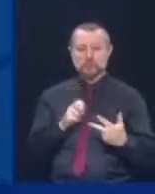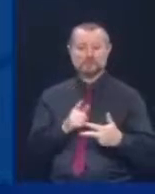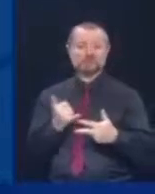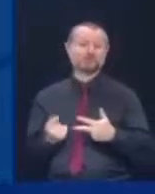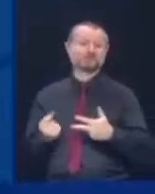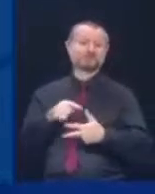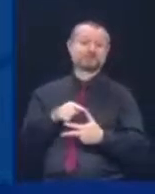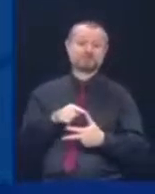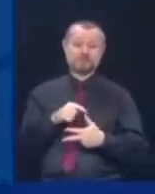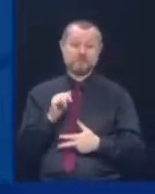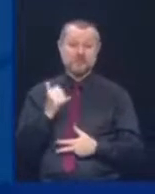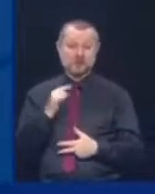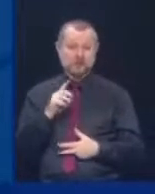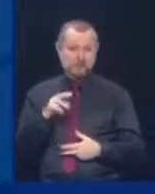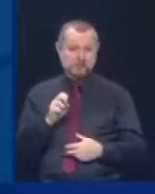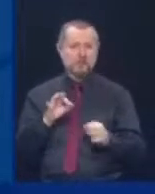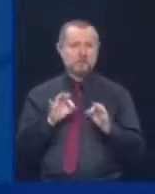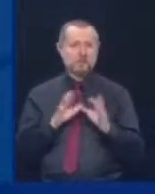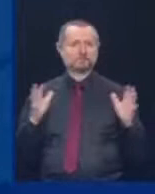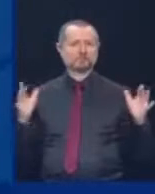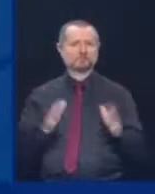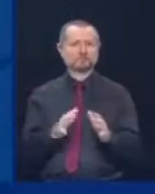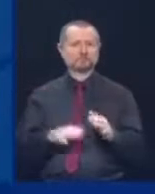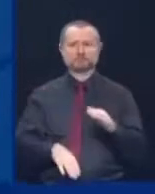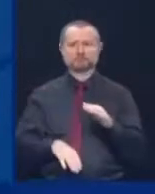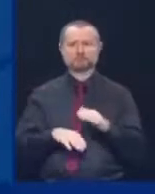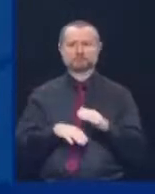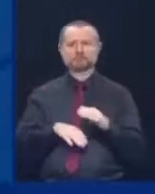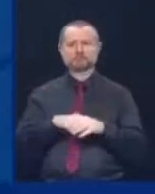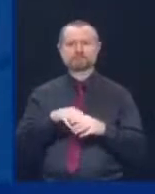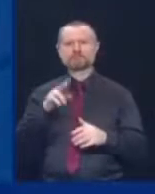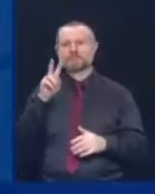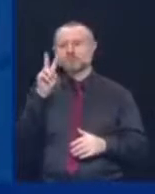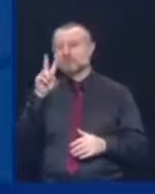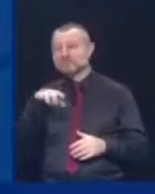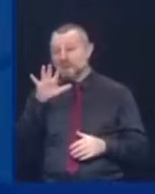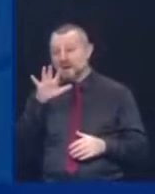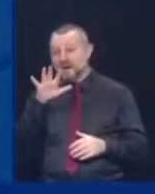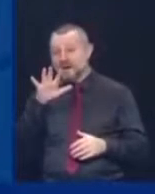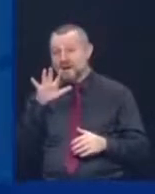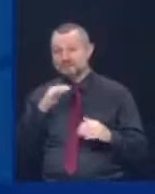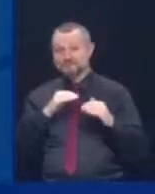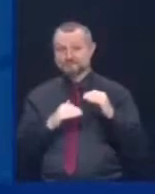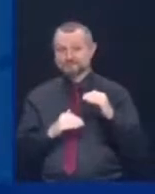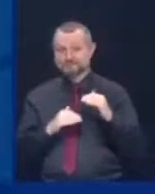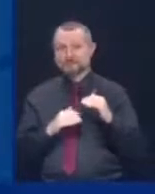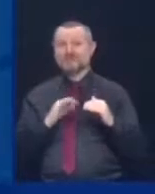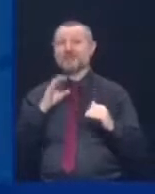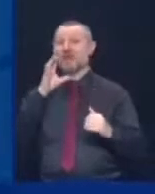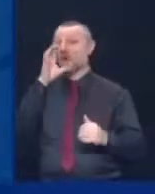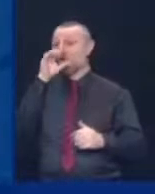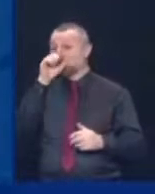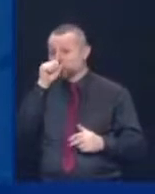is 2.5, reduces house of worships, gatherings. Orange zone reduces